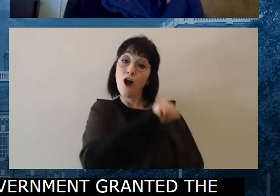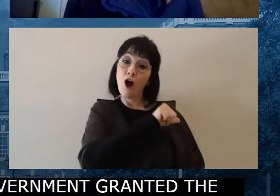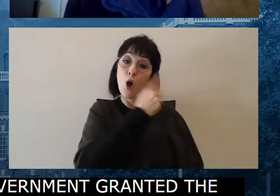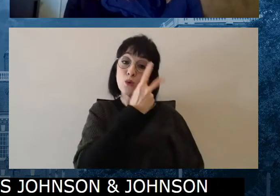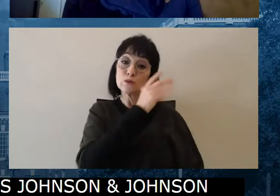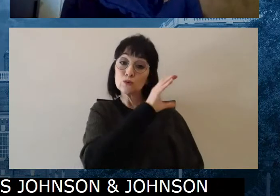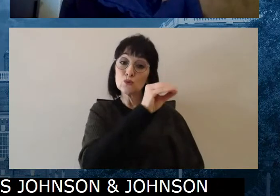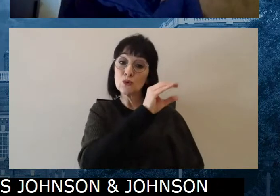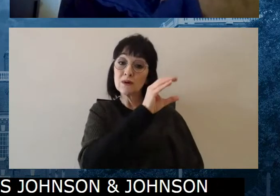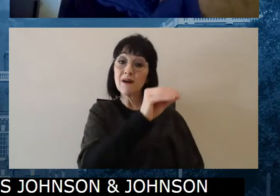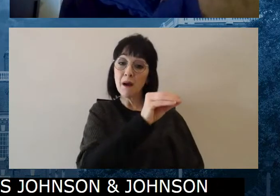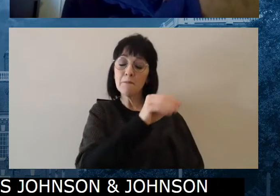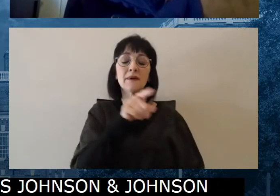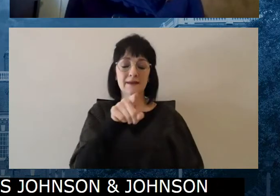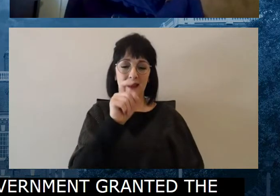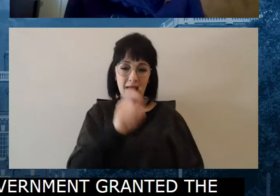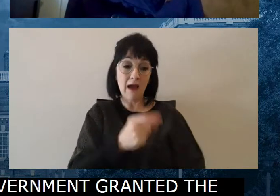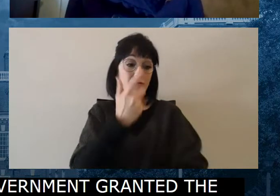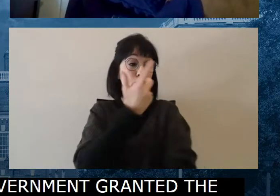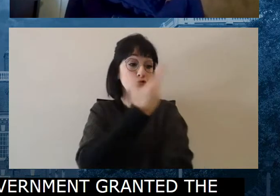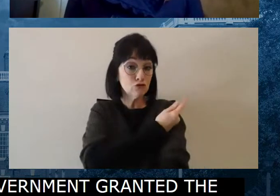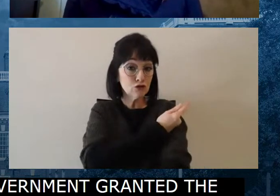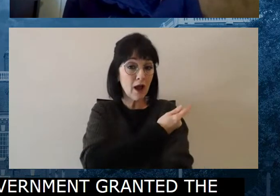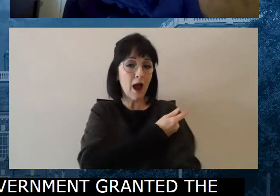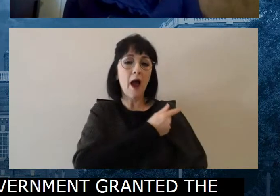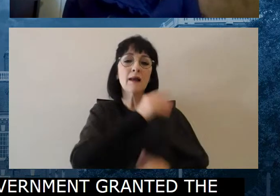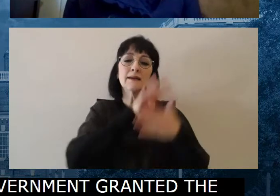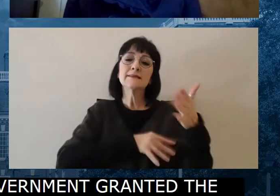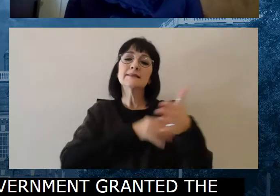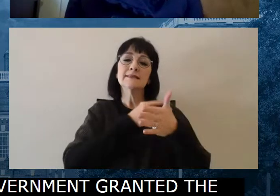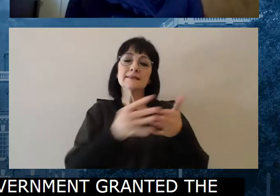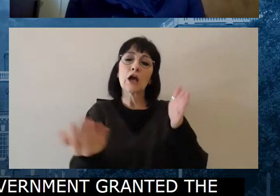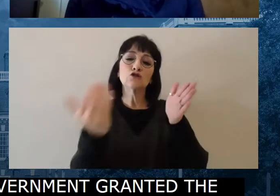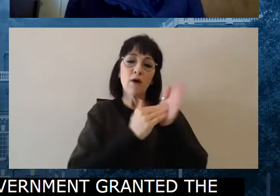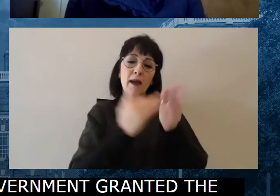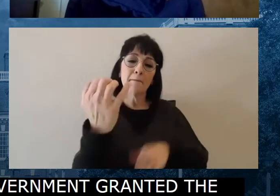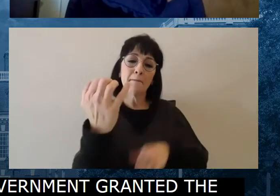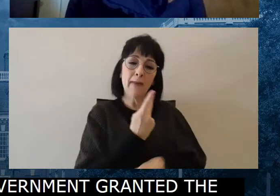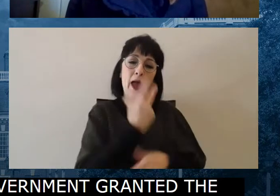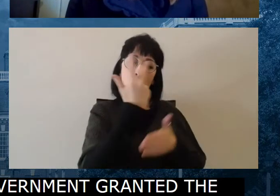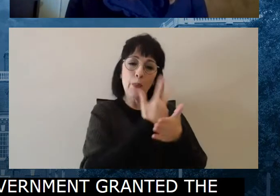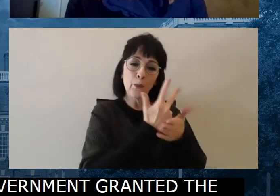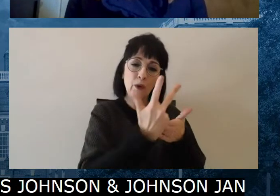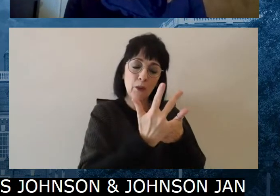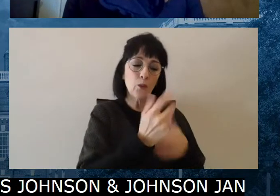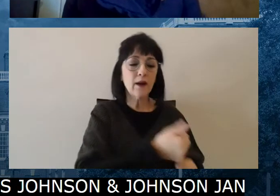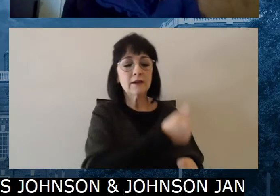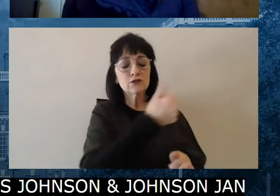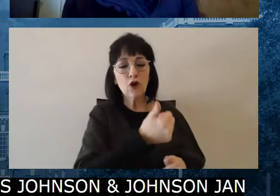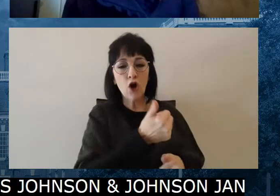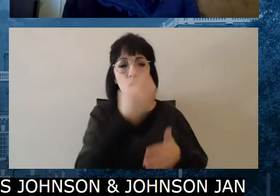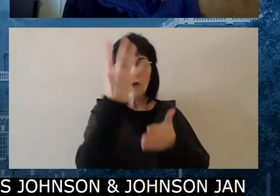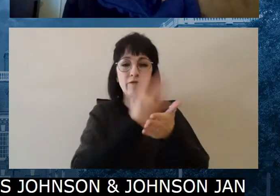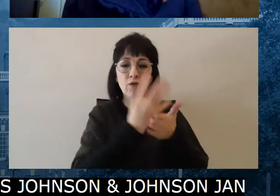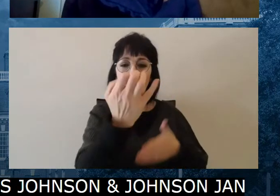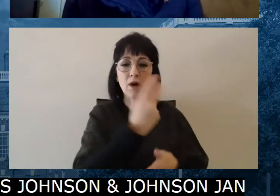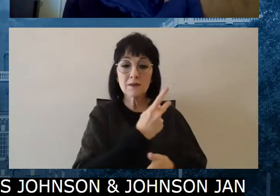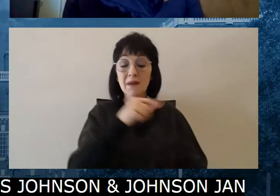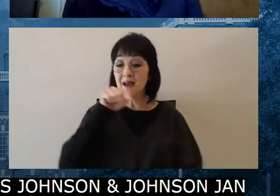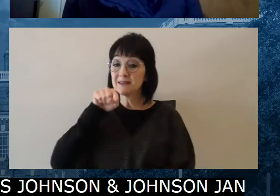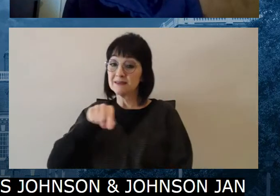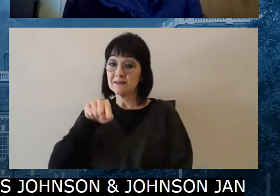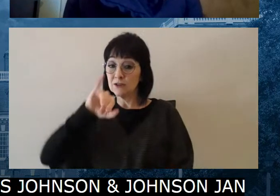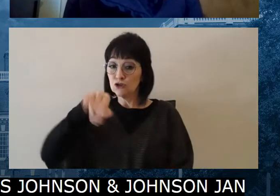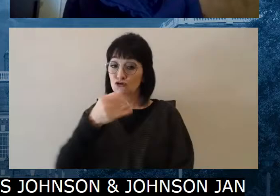and Moderna. Having different types of vaccine available for use, especially ones with different storage and handling requirements